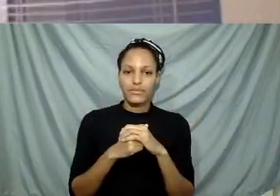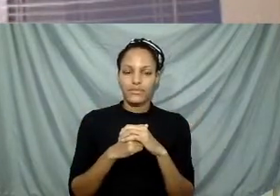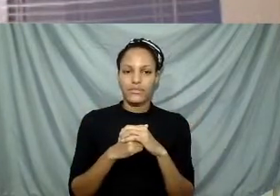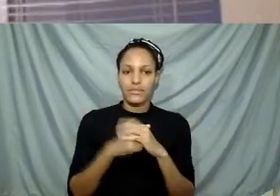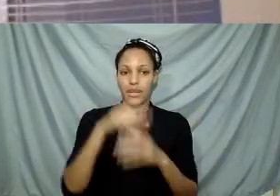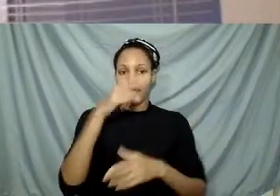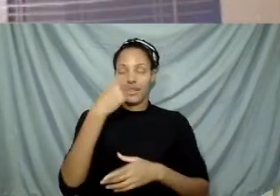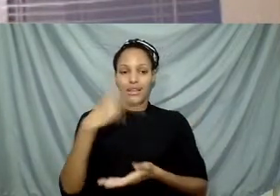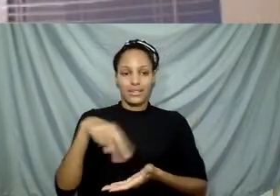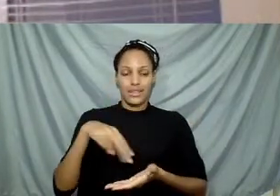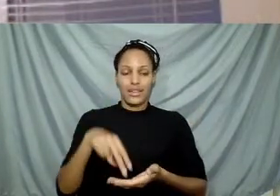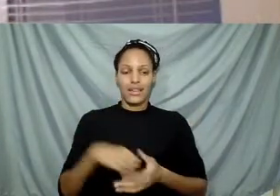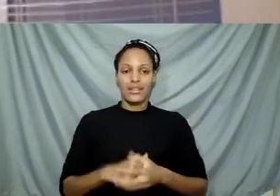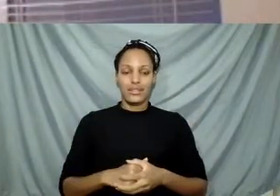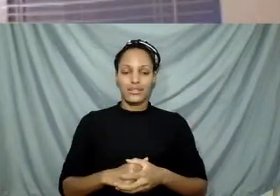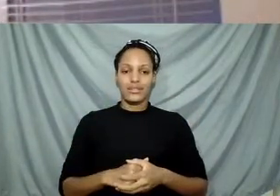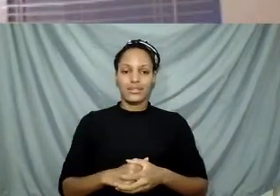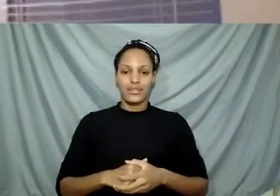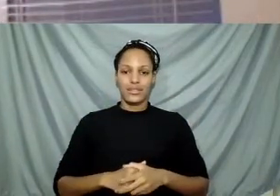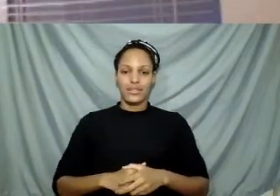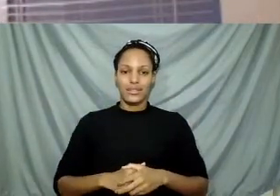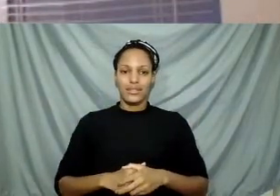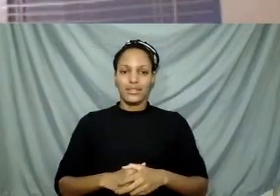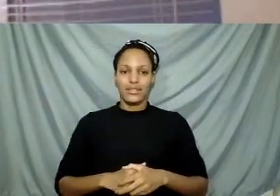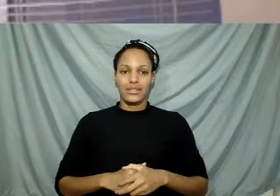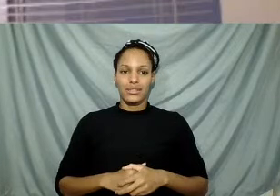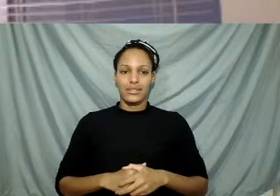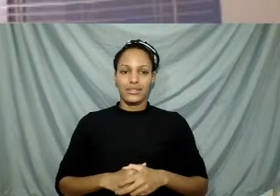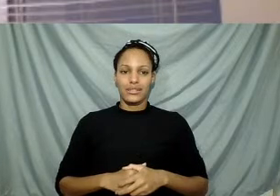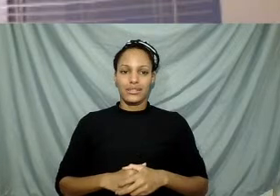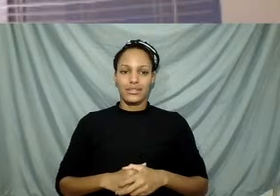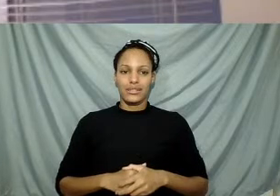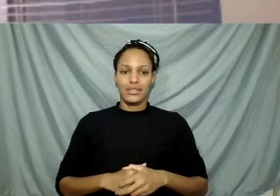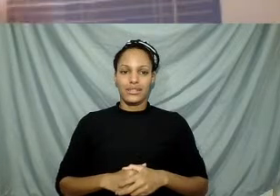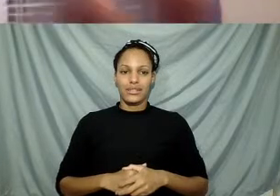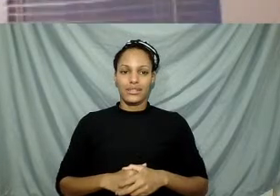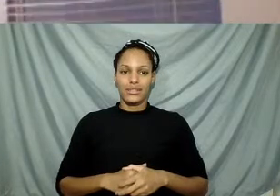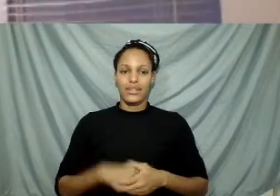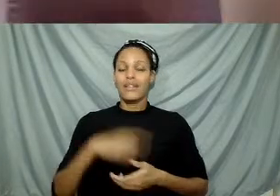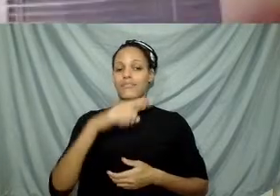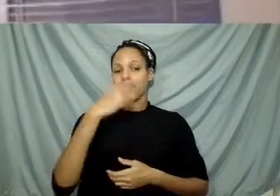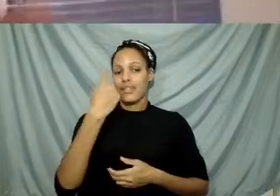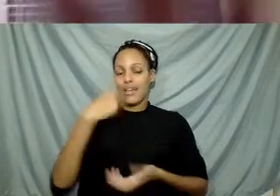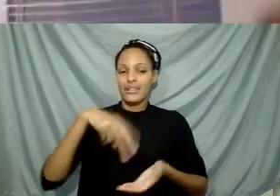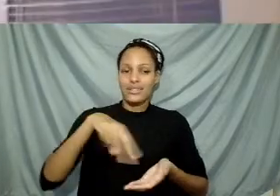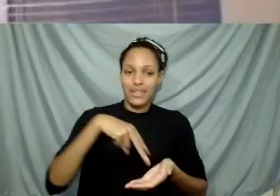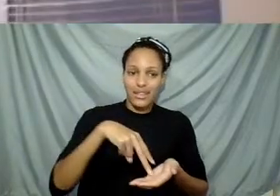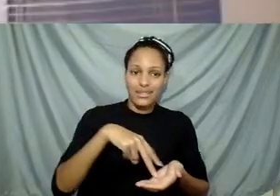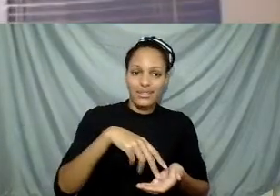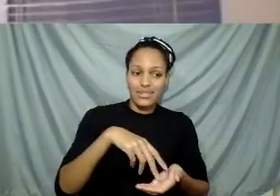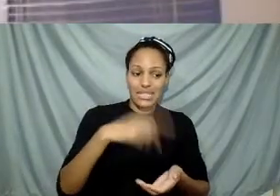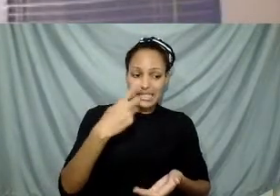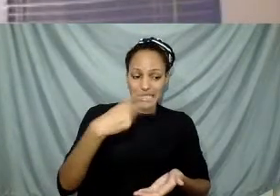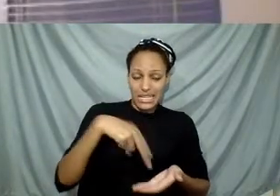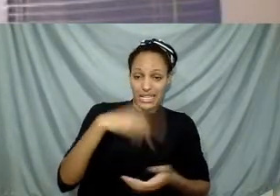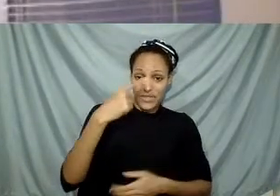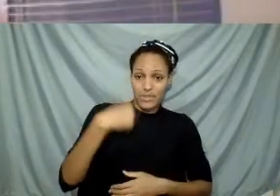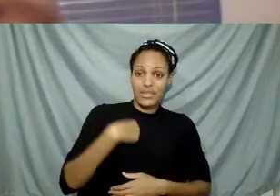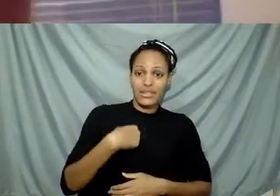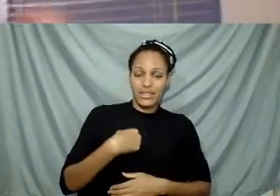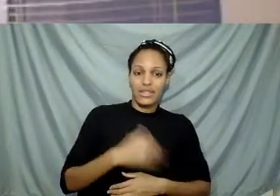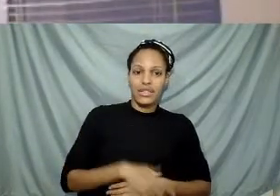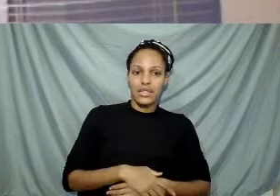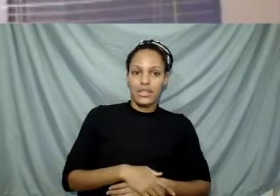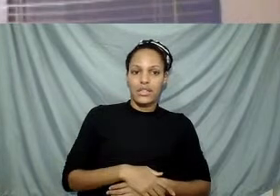Black dance is, the reality is that Black dance is dance for me, because when you look at the